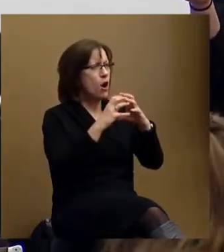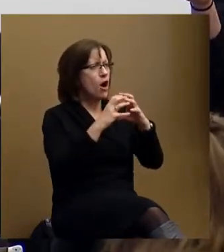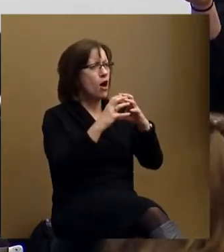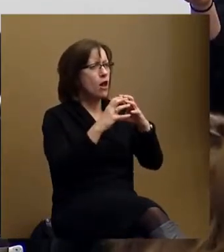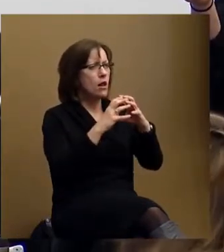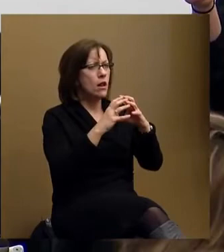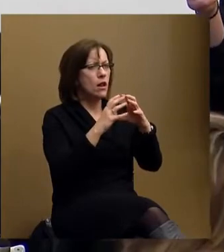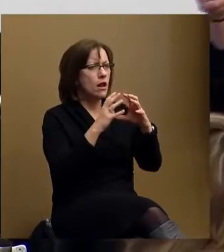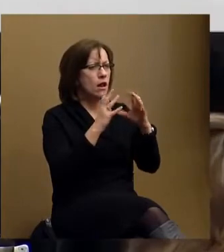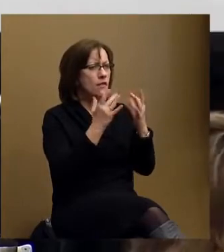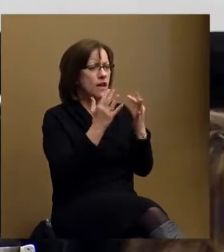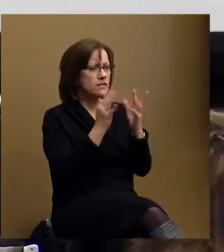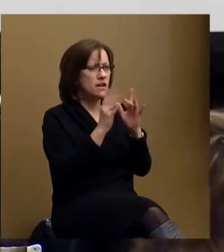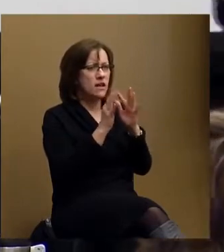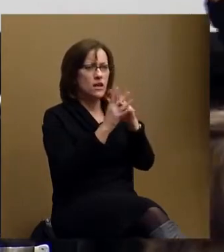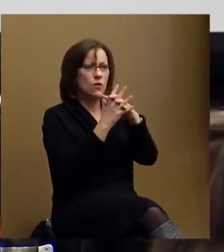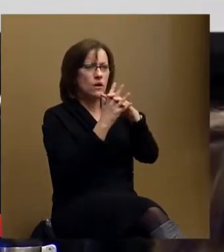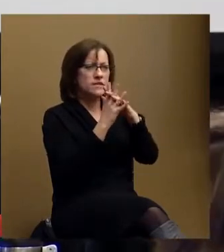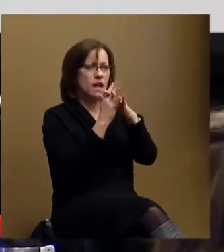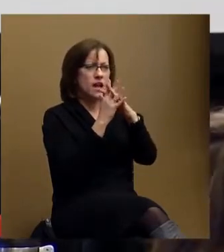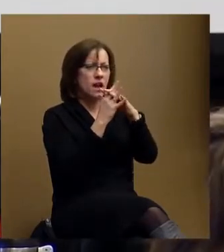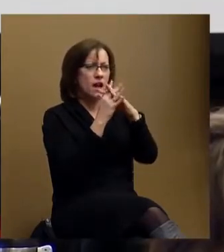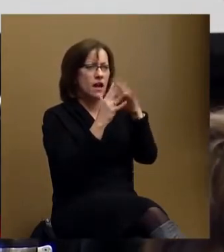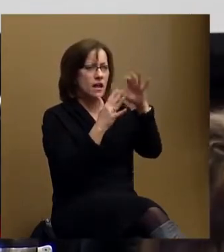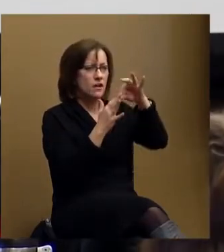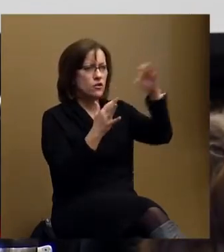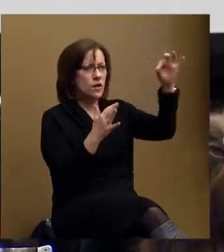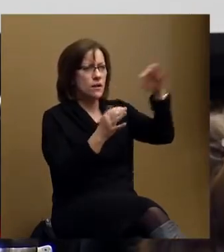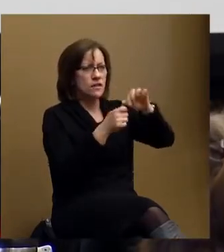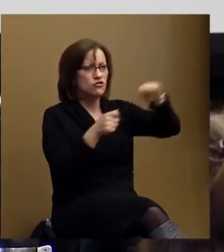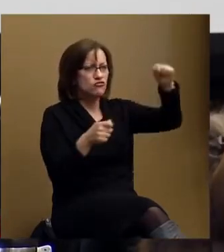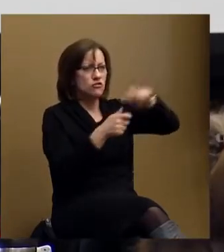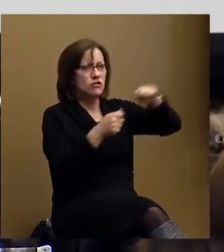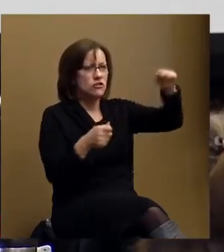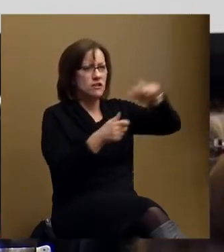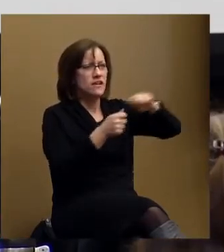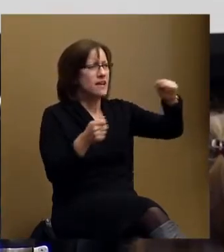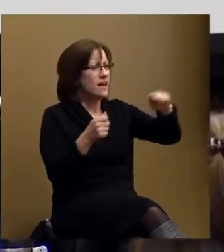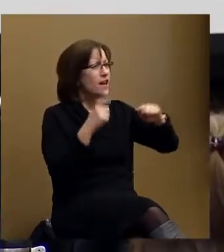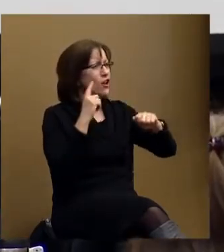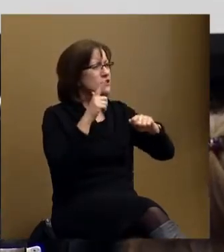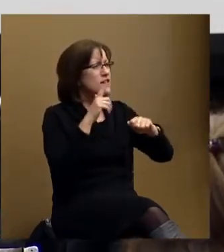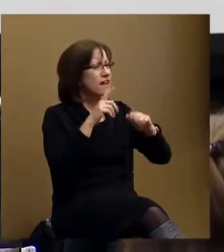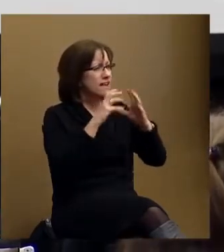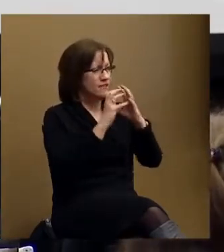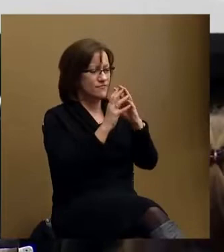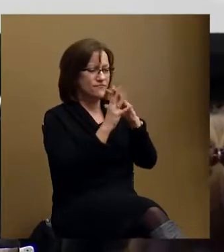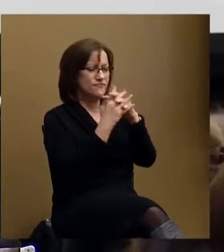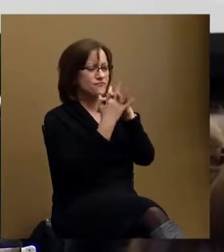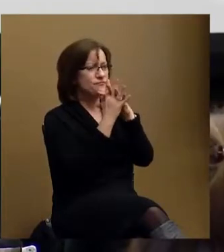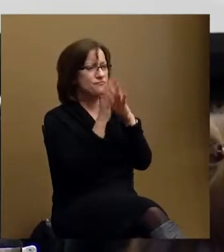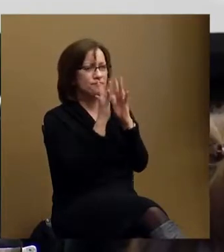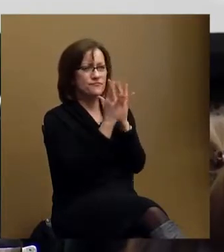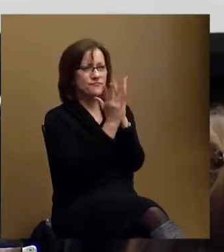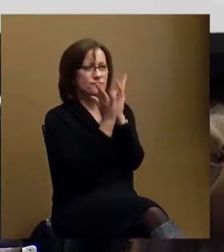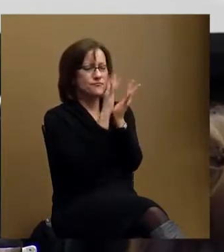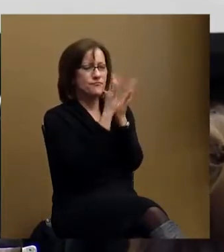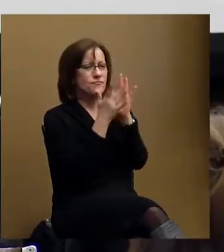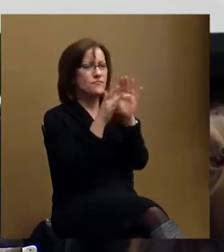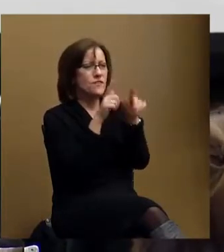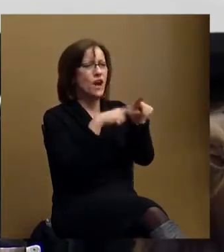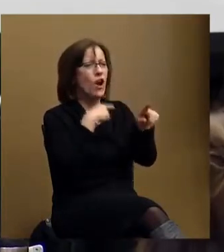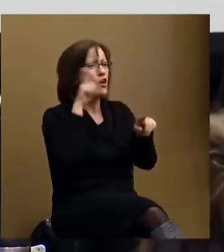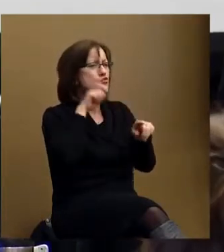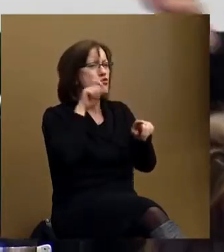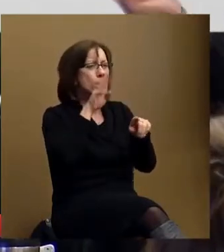What? You know what I'm talking about? Yeah. It looks like a puffer fish with all these long little rubber bands on it.